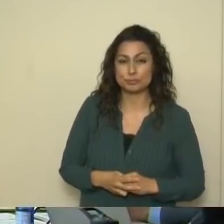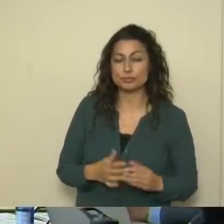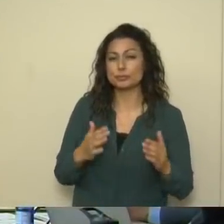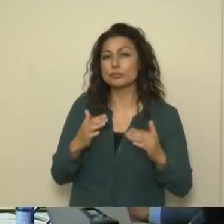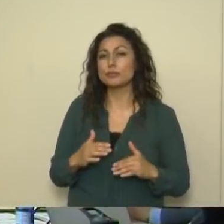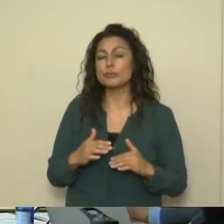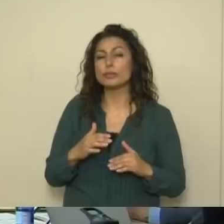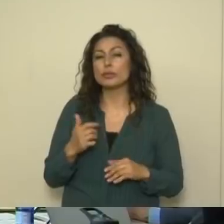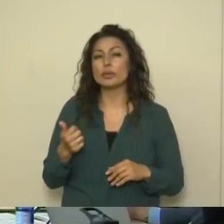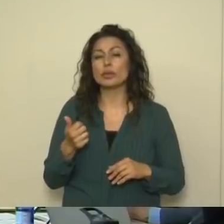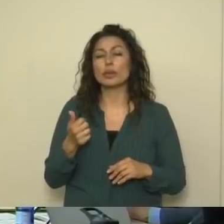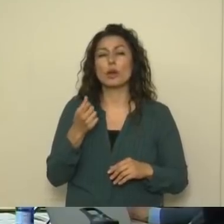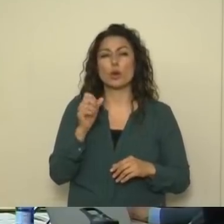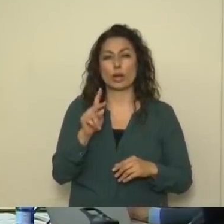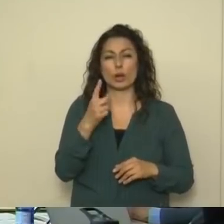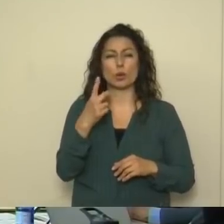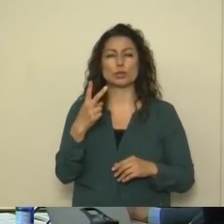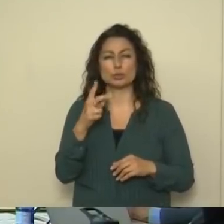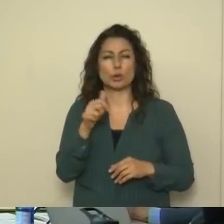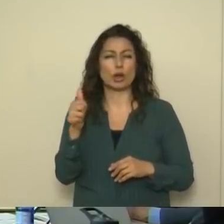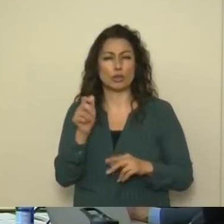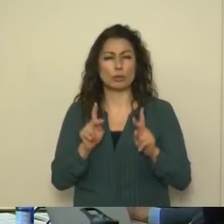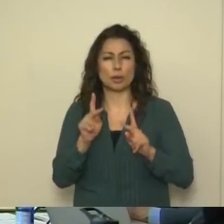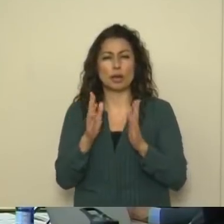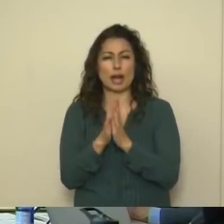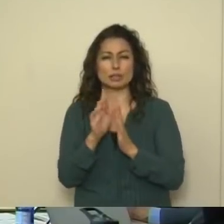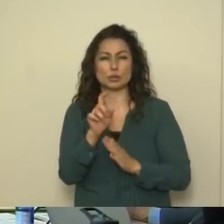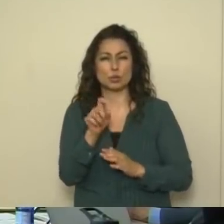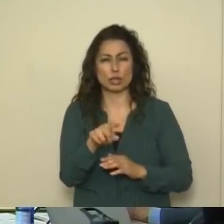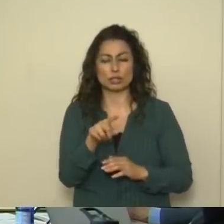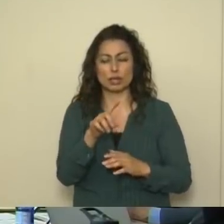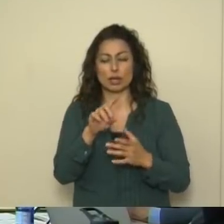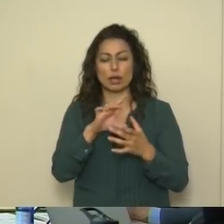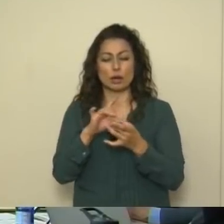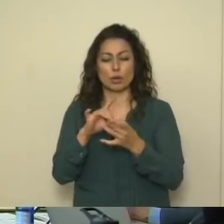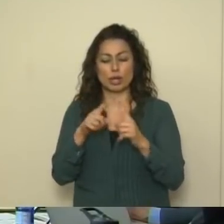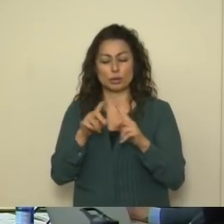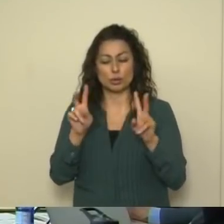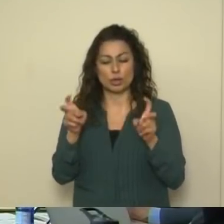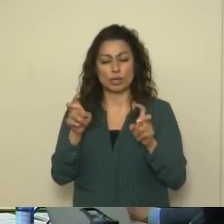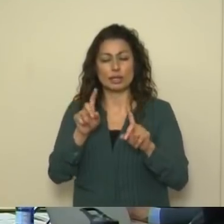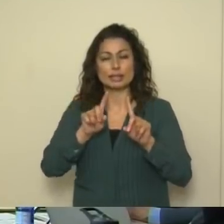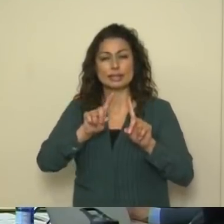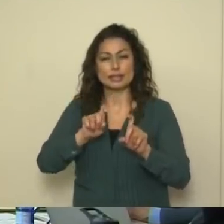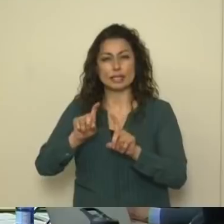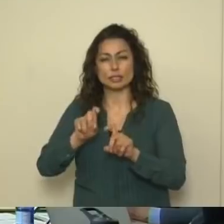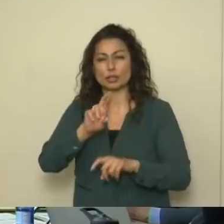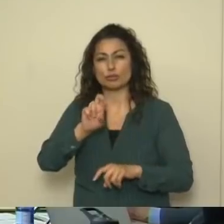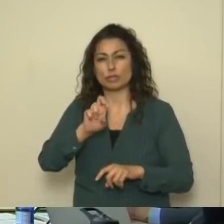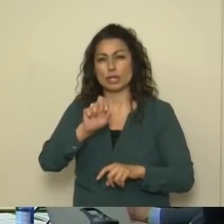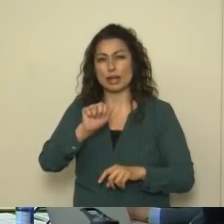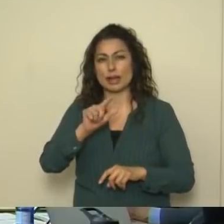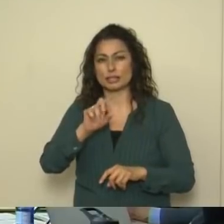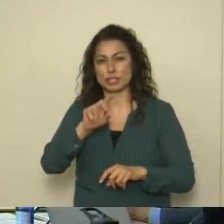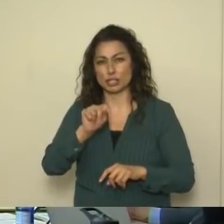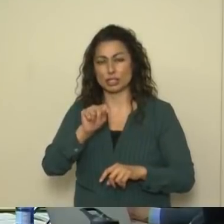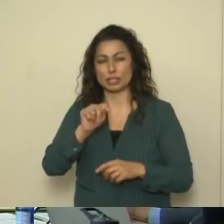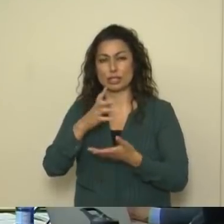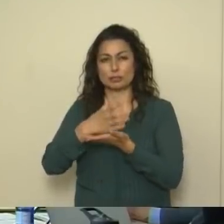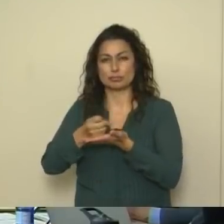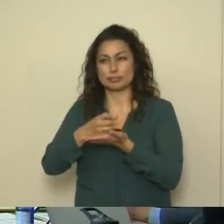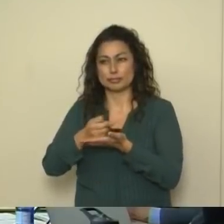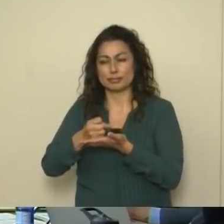Thank you, Governor. A couple people asked a question along the subject line of the testing reagent shortage that a few